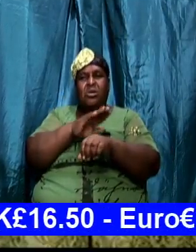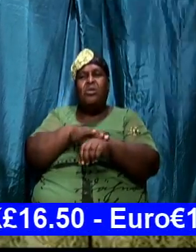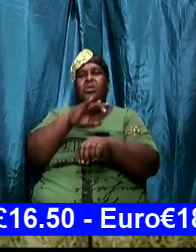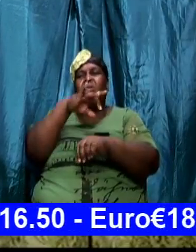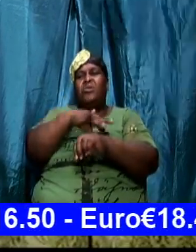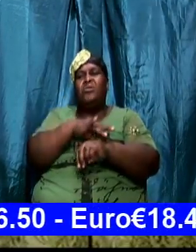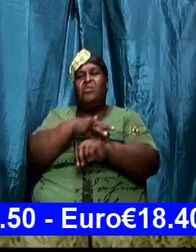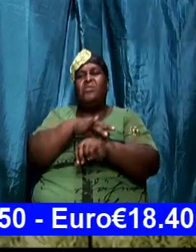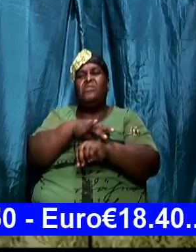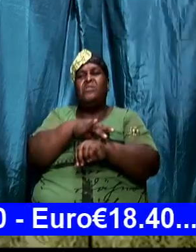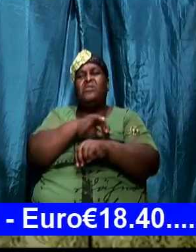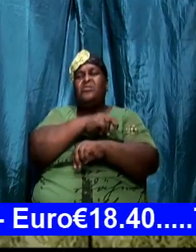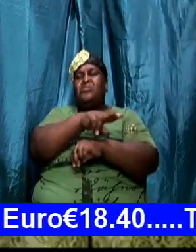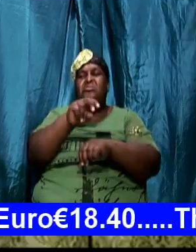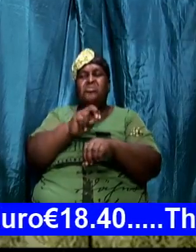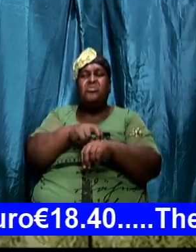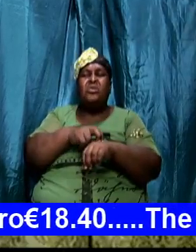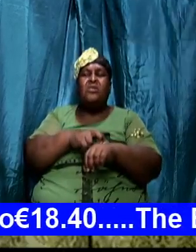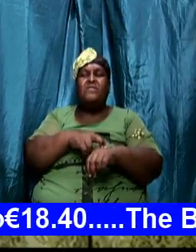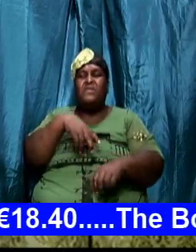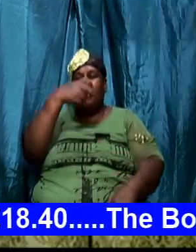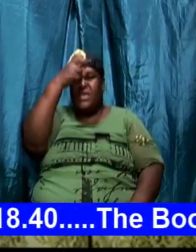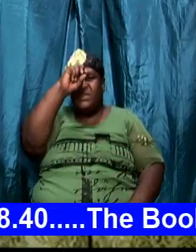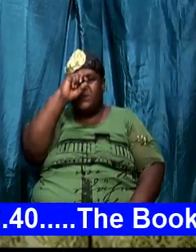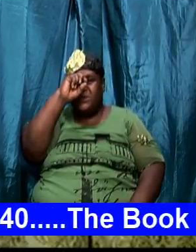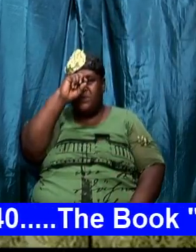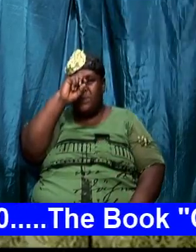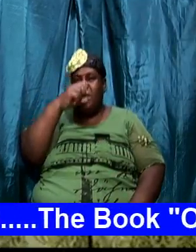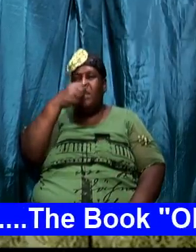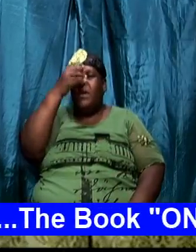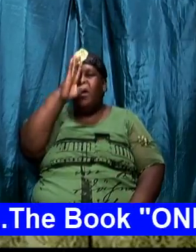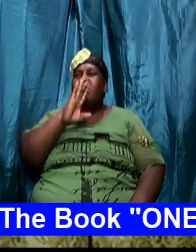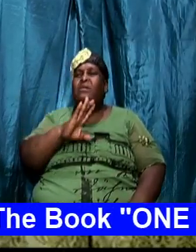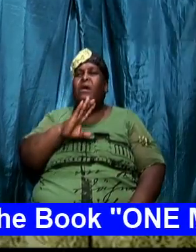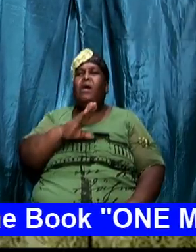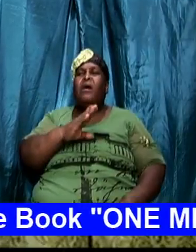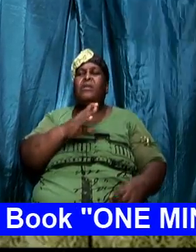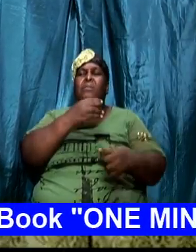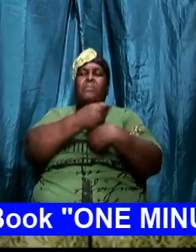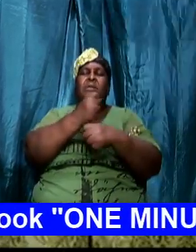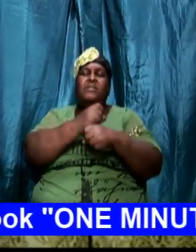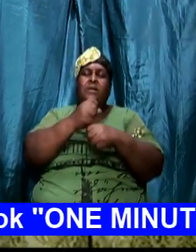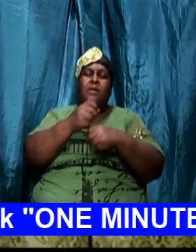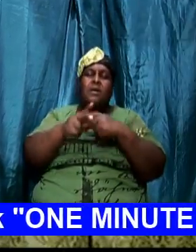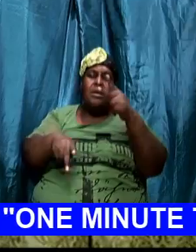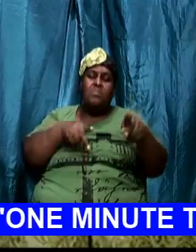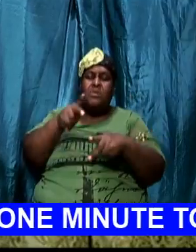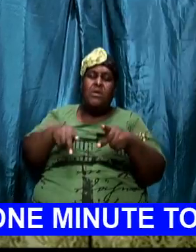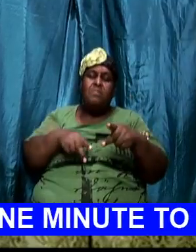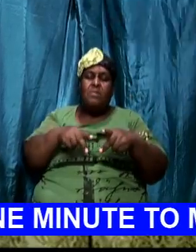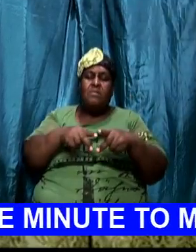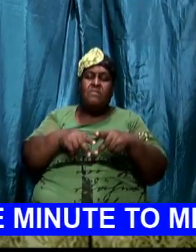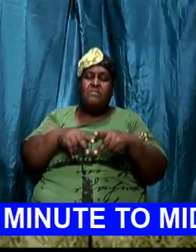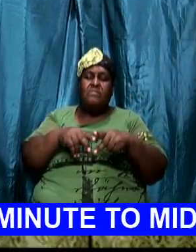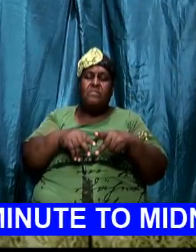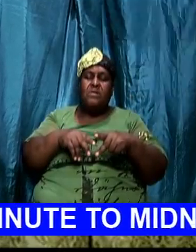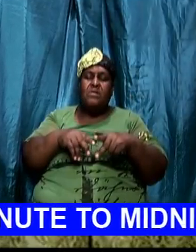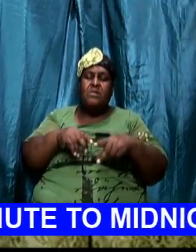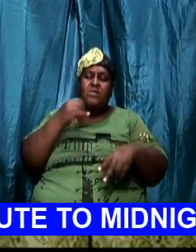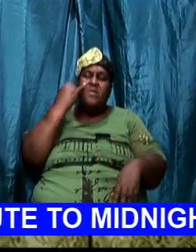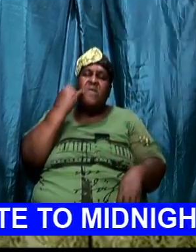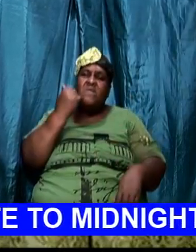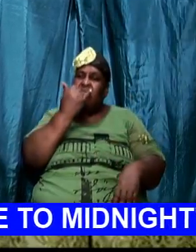nation of Egypt. And God brought his people over, and we know the story